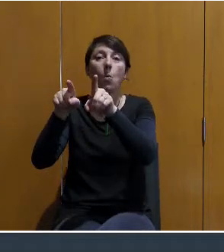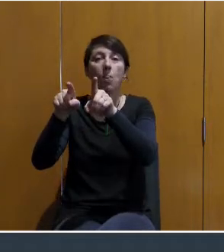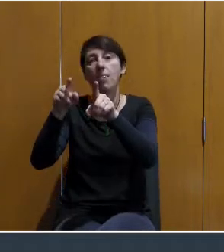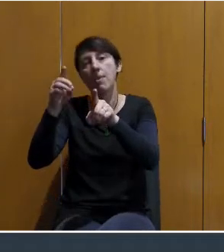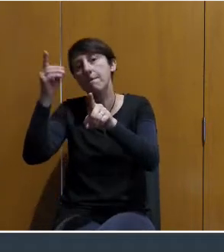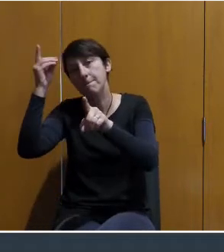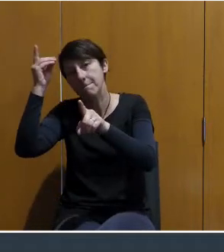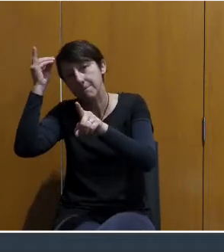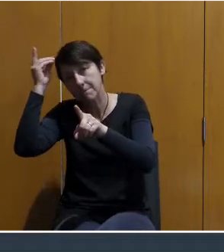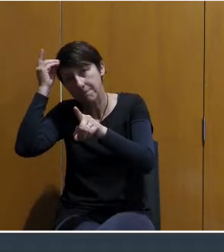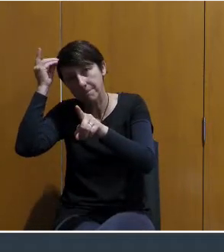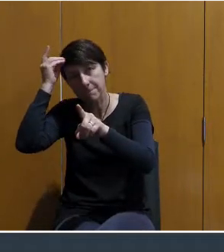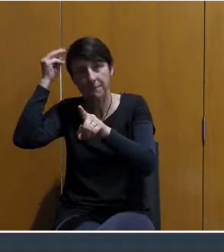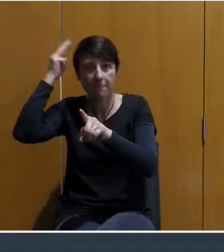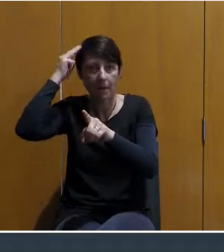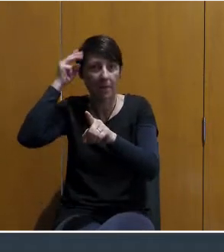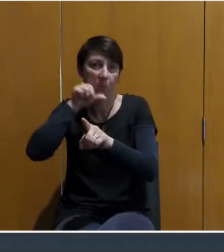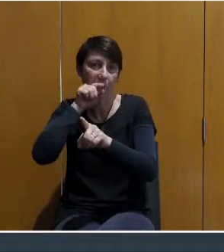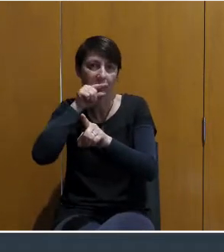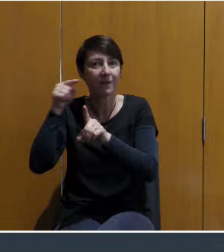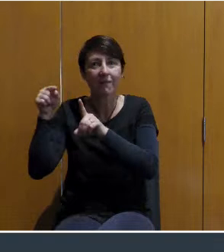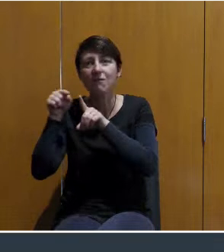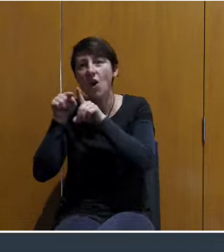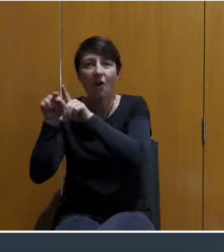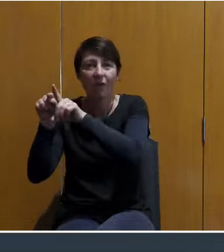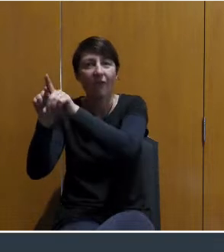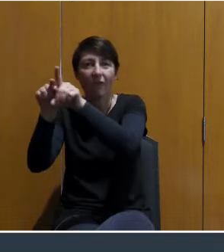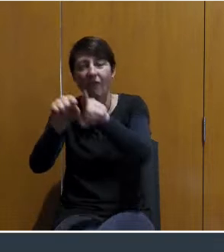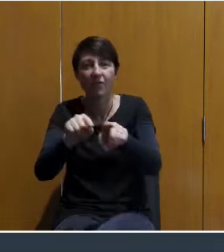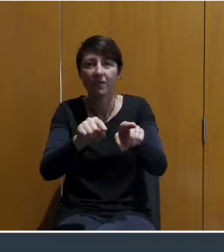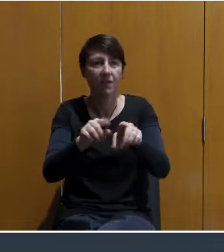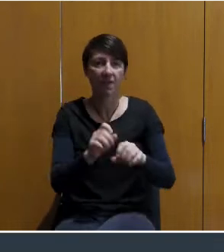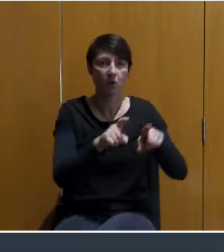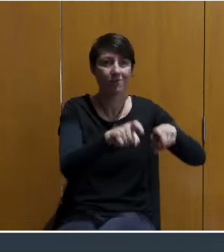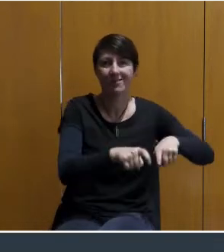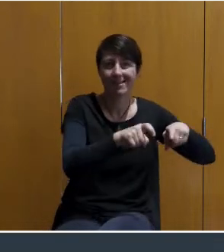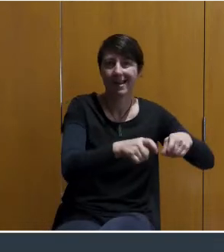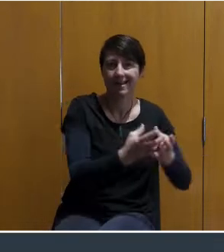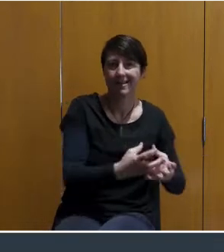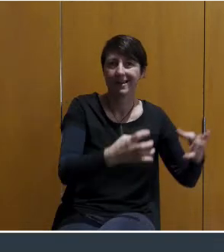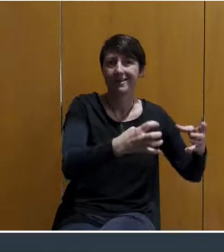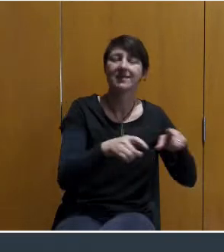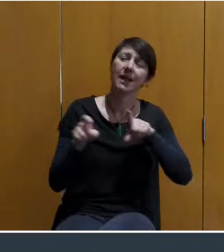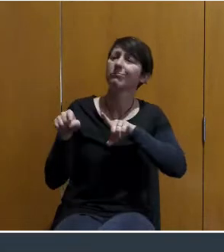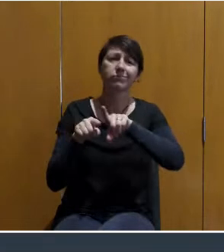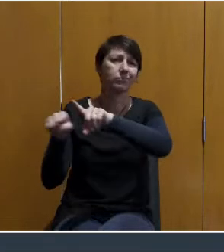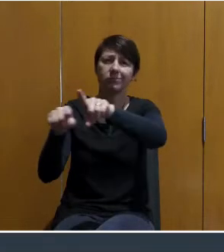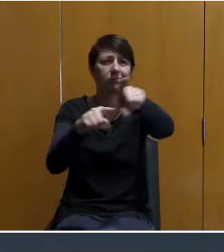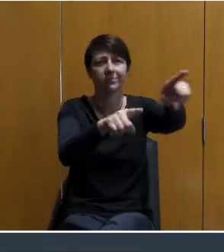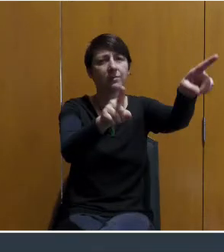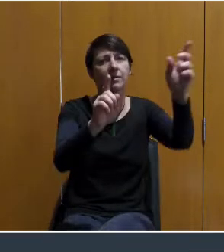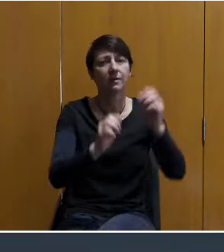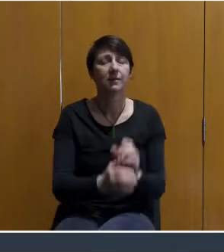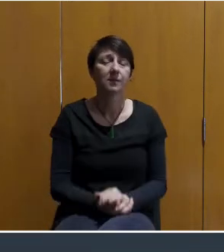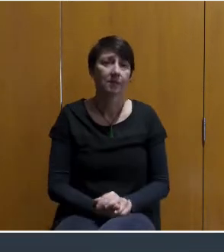So hopefully these slides have showed you and made you aware of some of the issues that we have. So